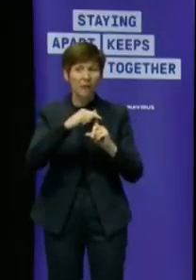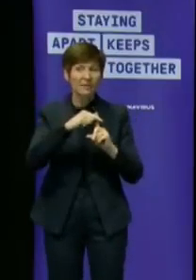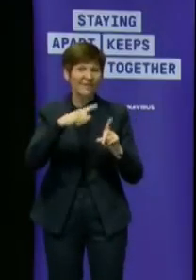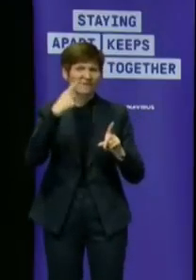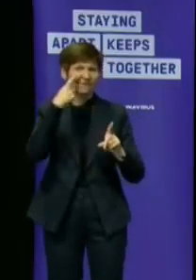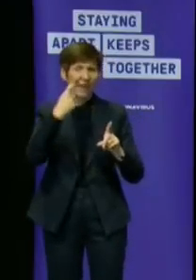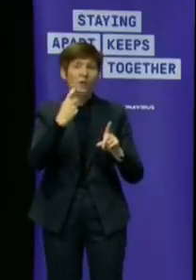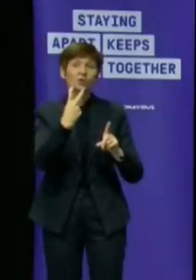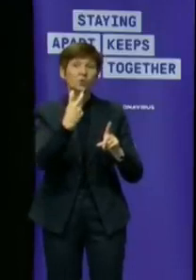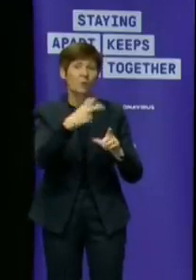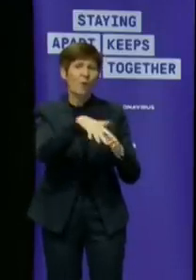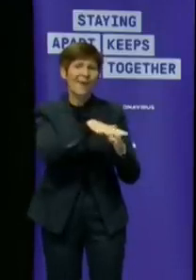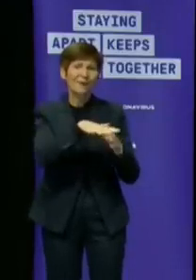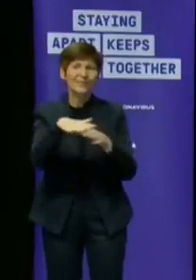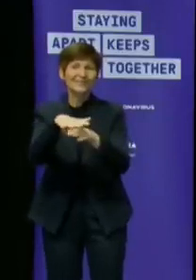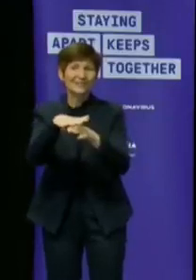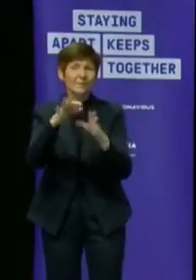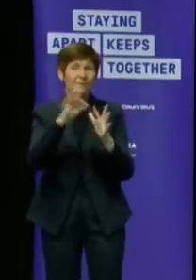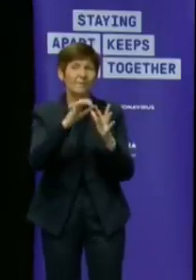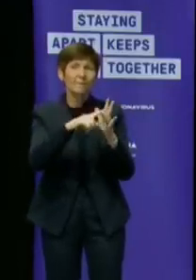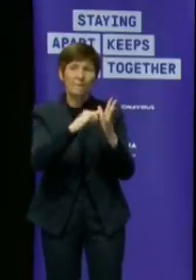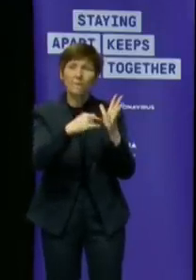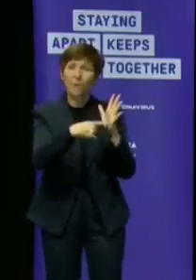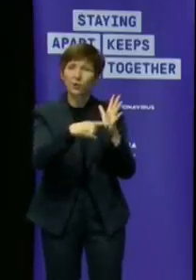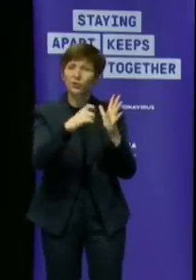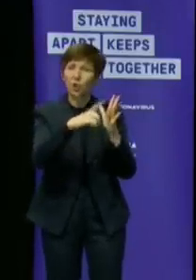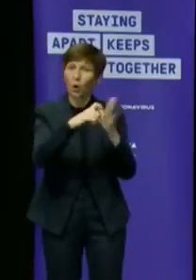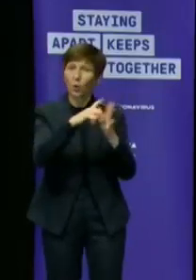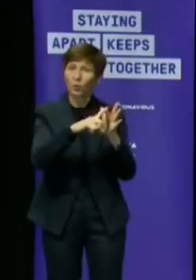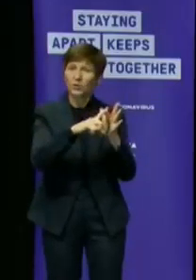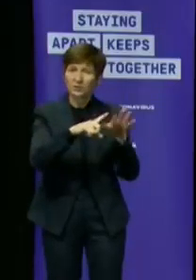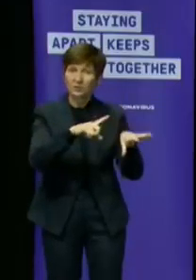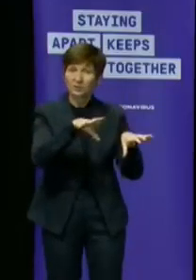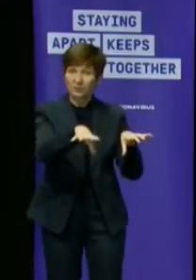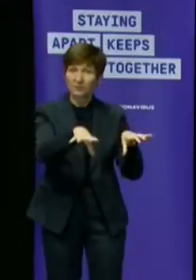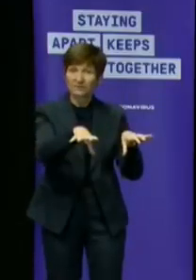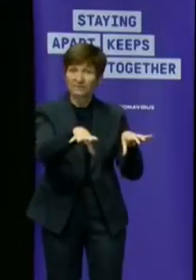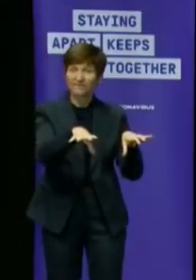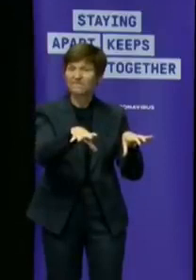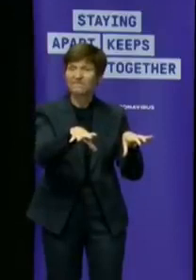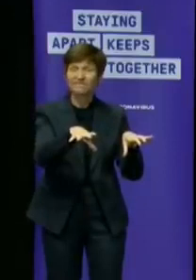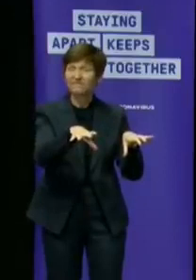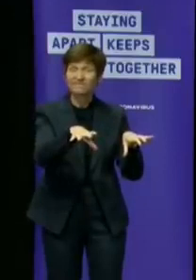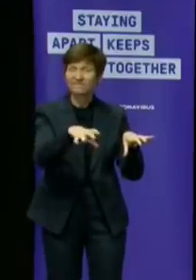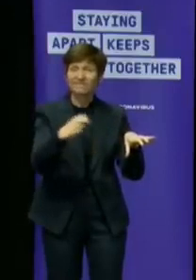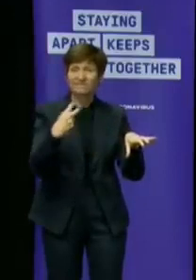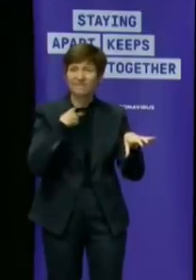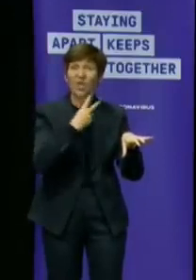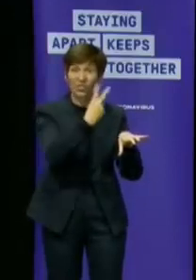And whilst it gives no one in the public health team nor the government any joy to have to announce that